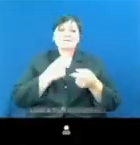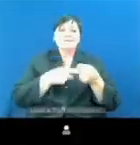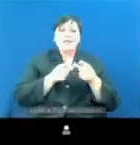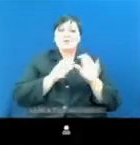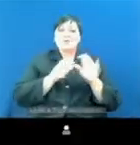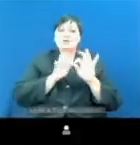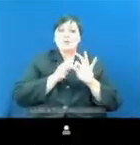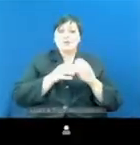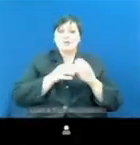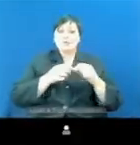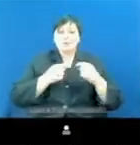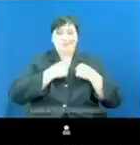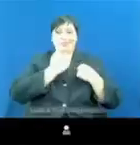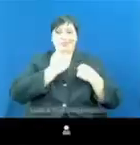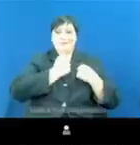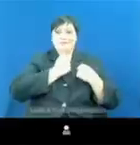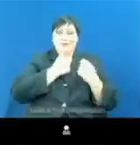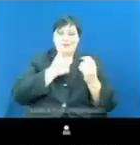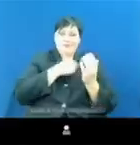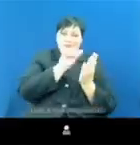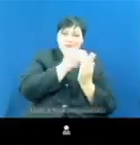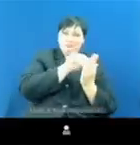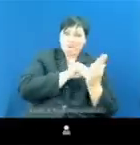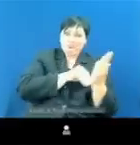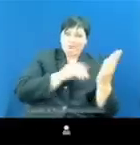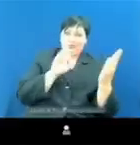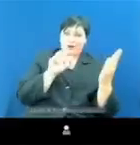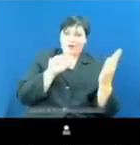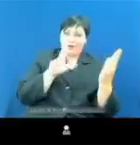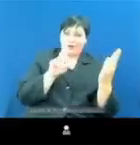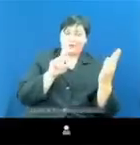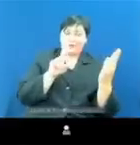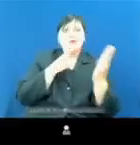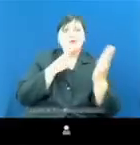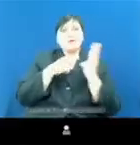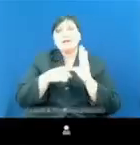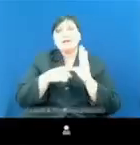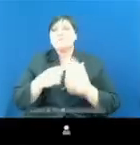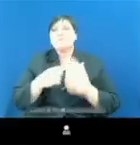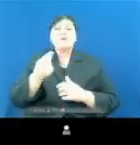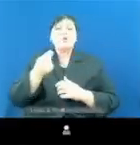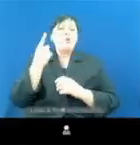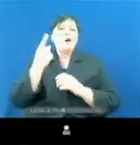record themselves. So for example, one of the protocols